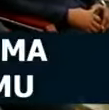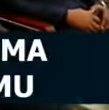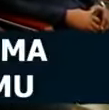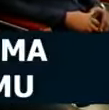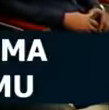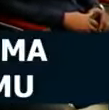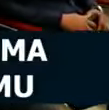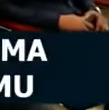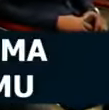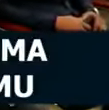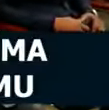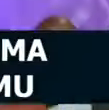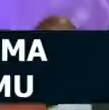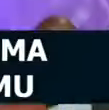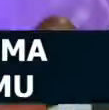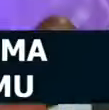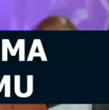Okanda,